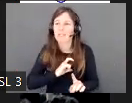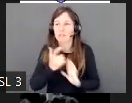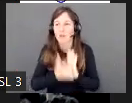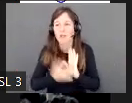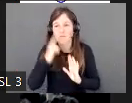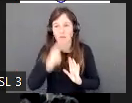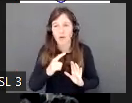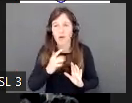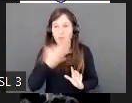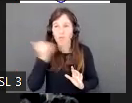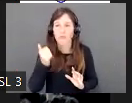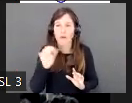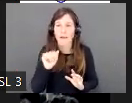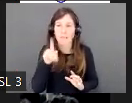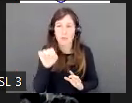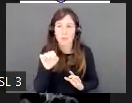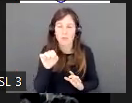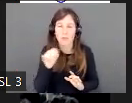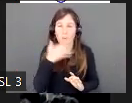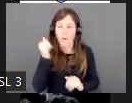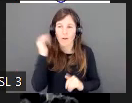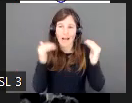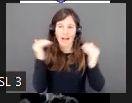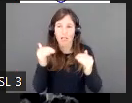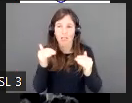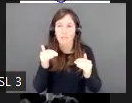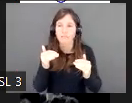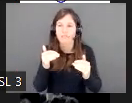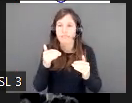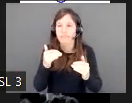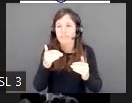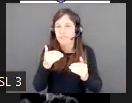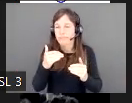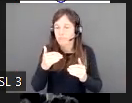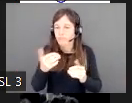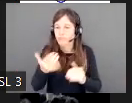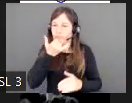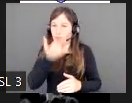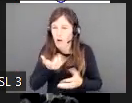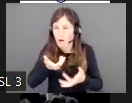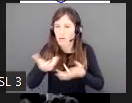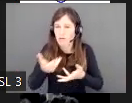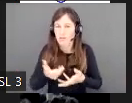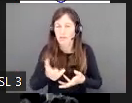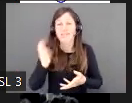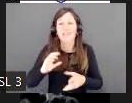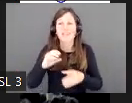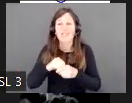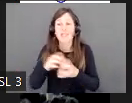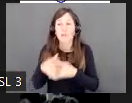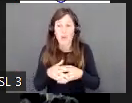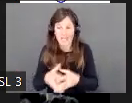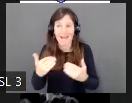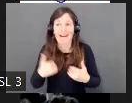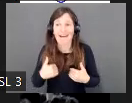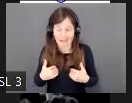adult maltreatment. In the States, there's the Adult Protection Society, I believe, the APS agencies across state per